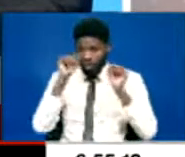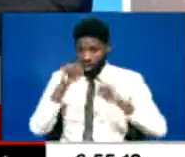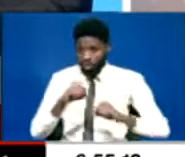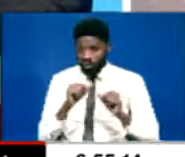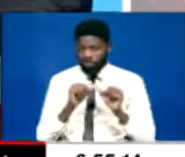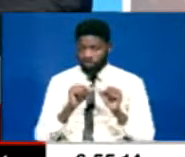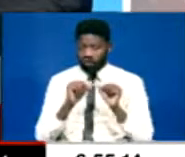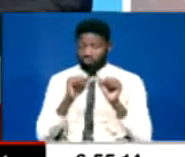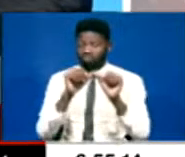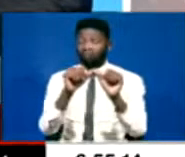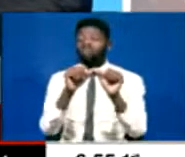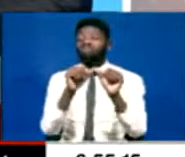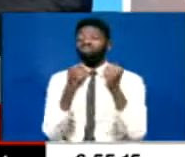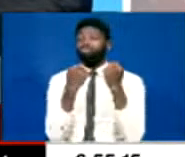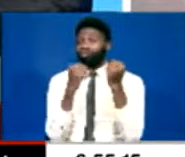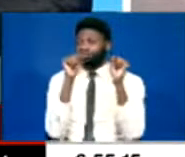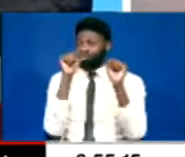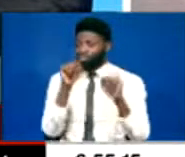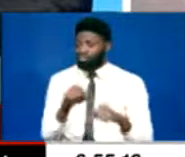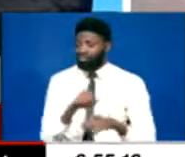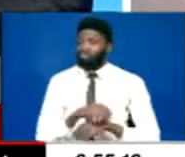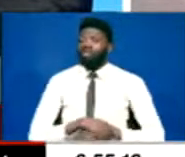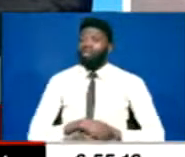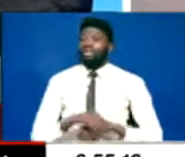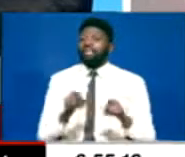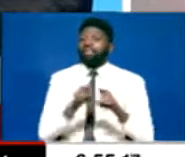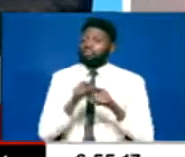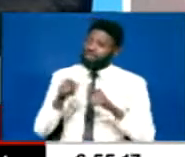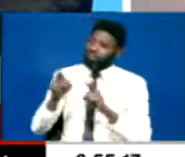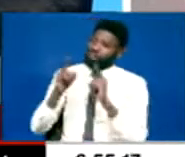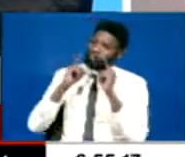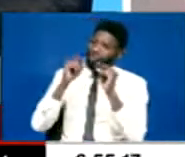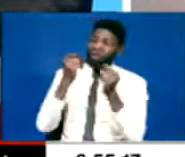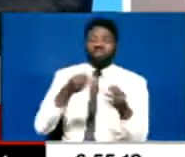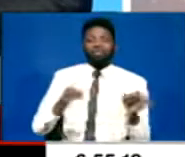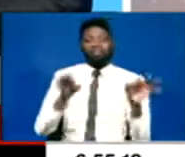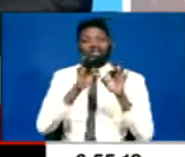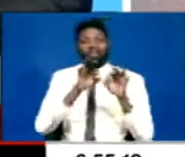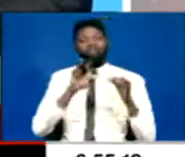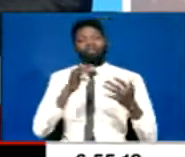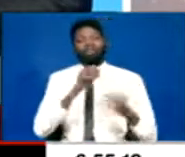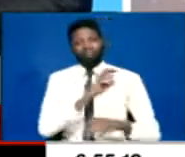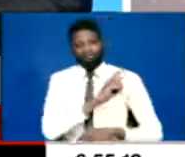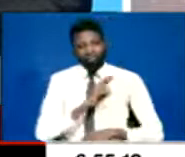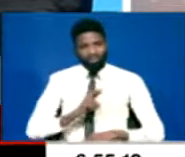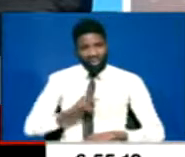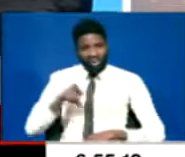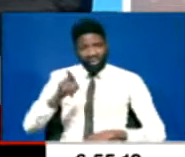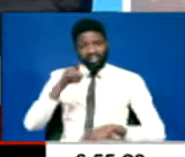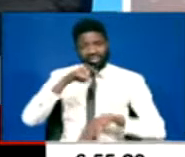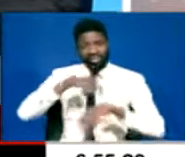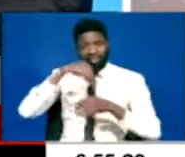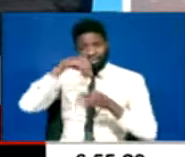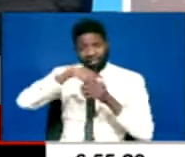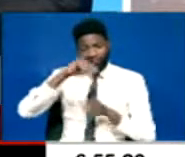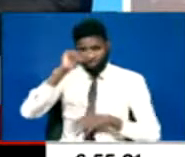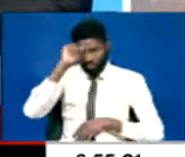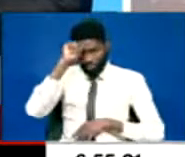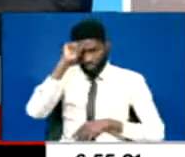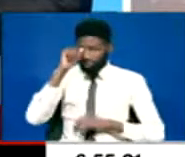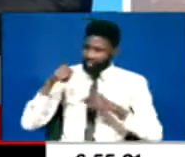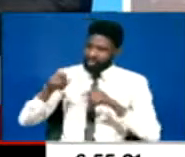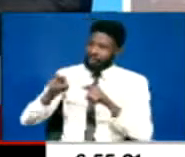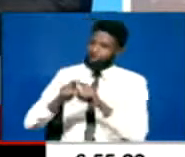saying this will be important for spiritual purposes. You know, given when he was at the Krishna Center, he actually rose through the ranks and became a